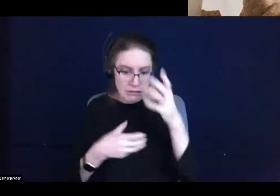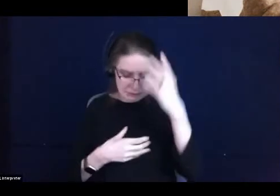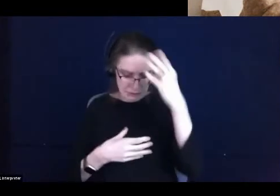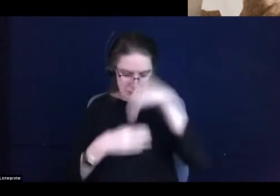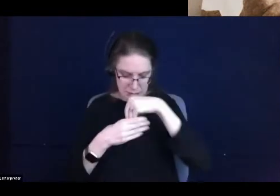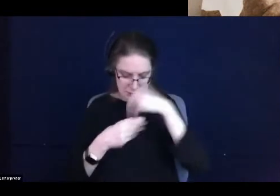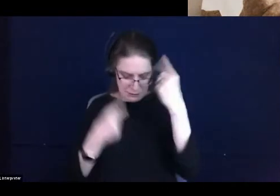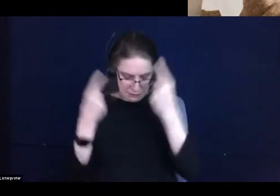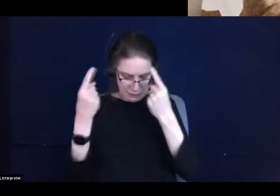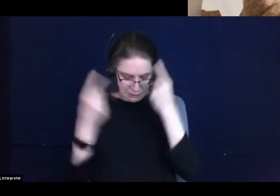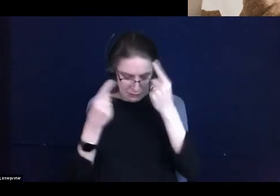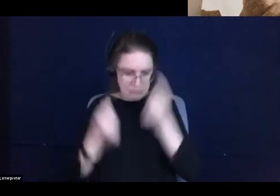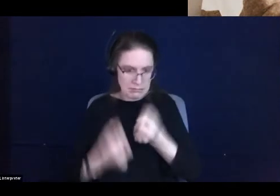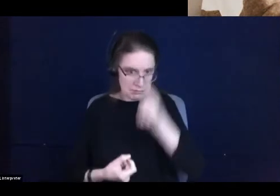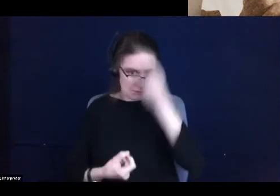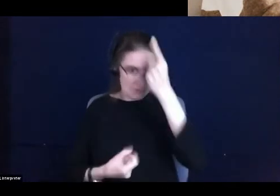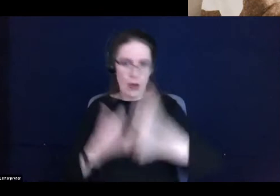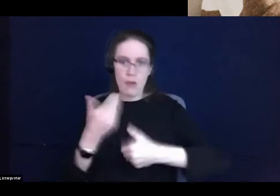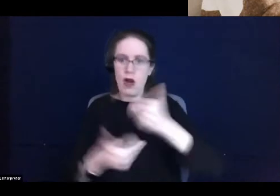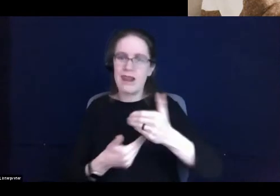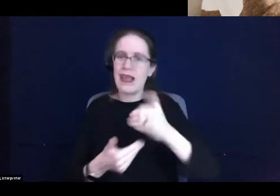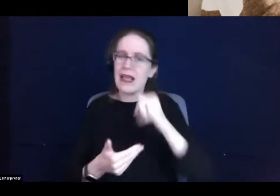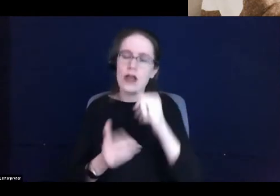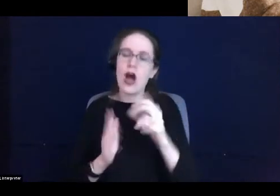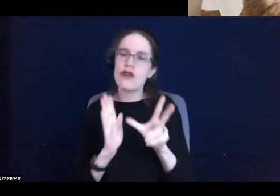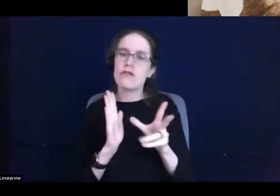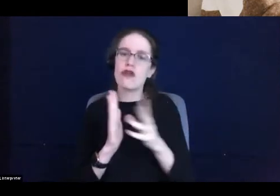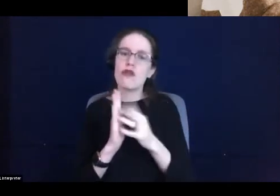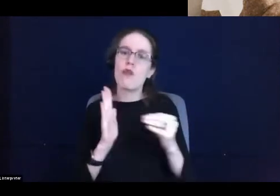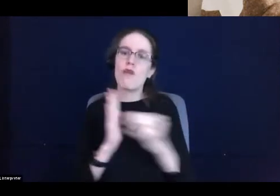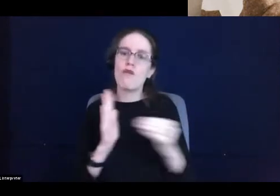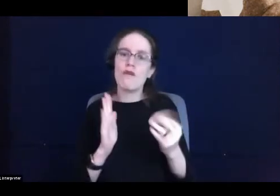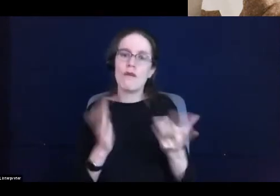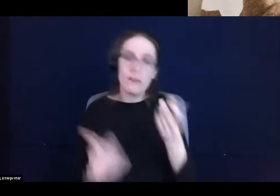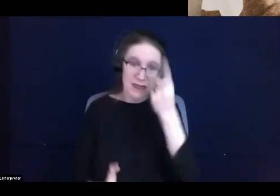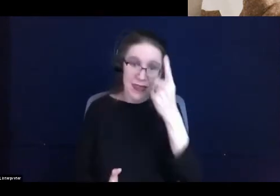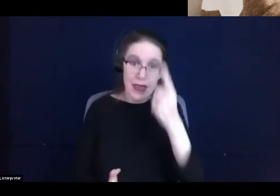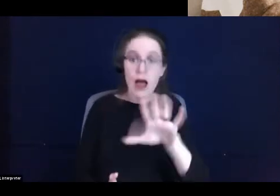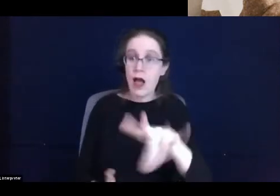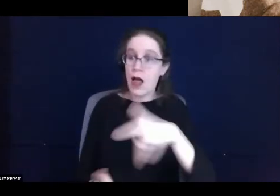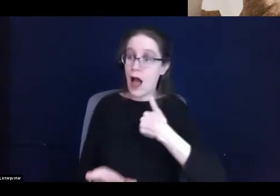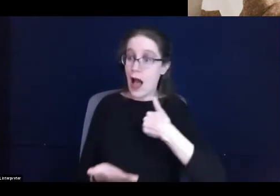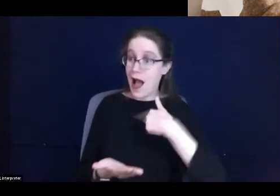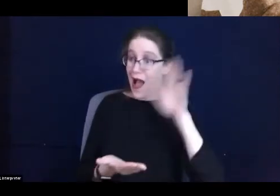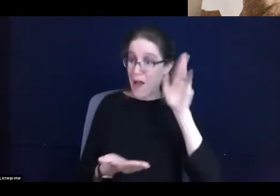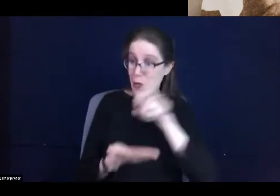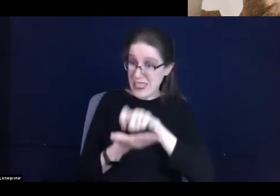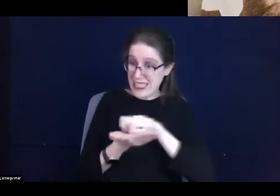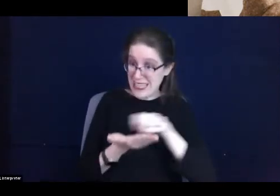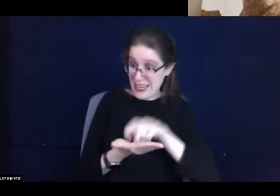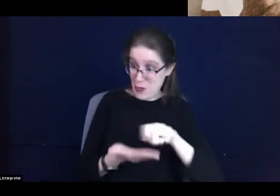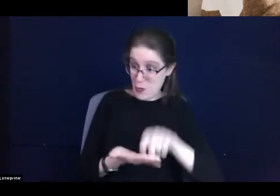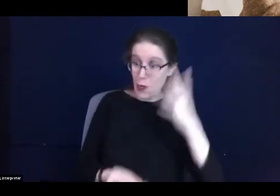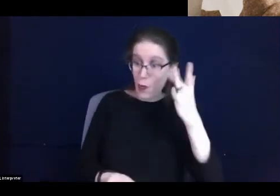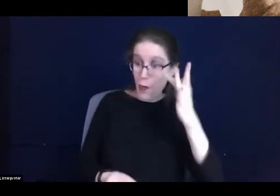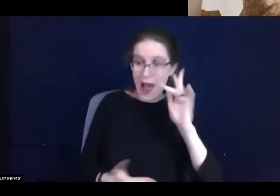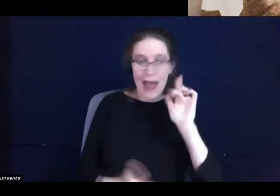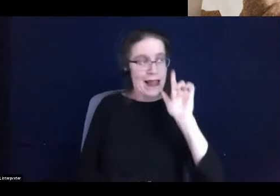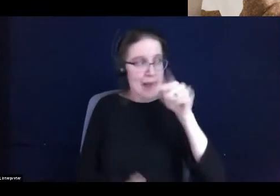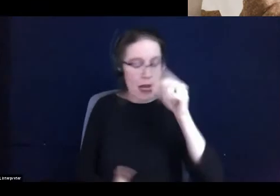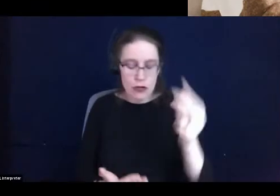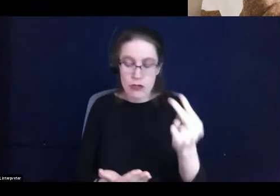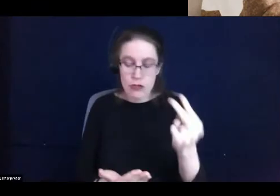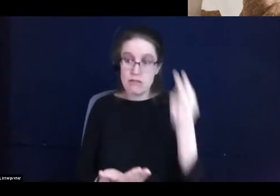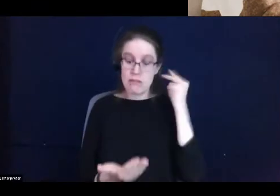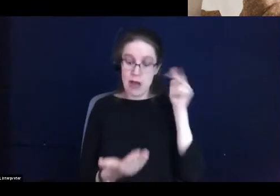to mimic. This might look like, I'm going to take notes so I can refer back to this conversation at a later date. Is that